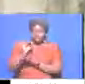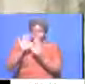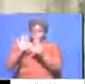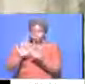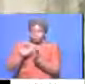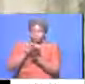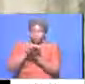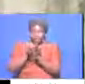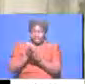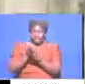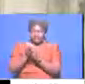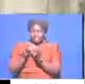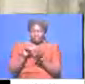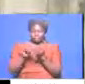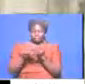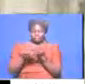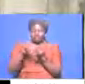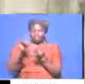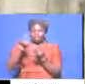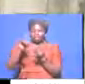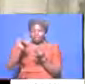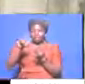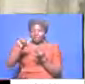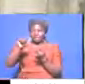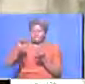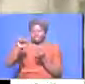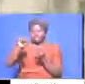Which other one? Dialysis has.